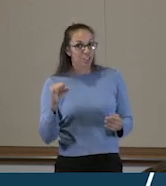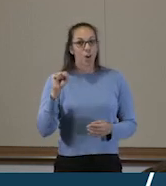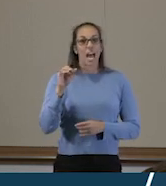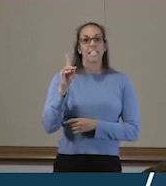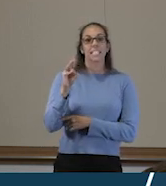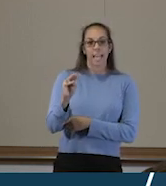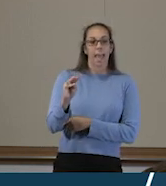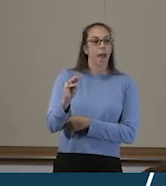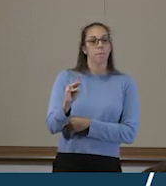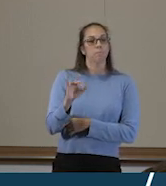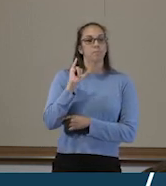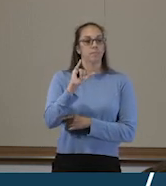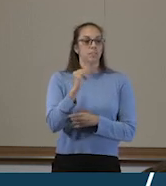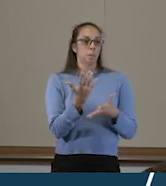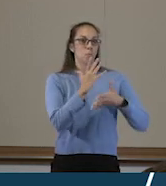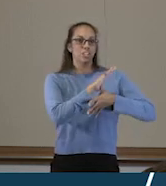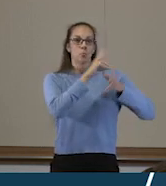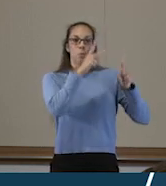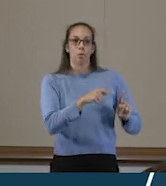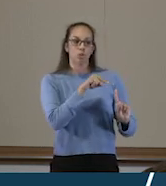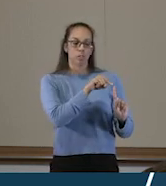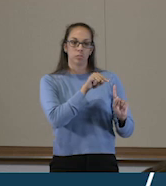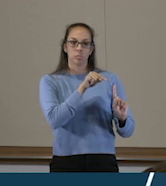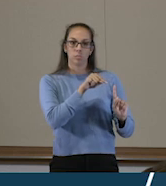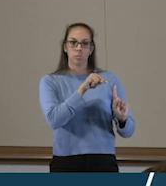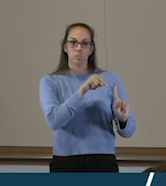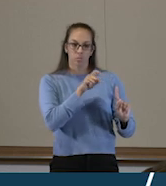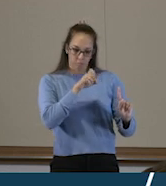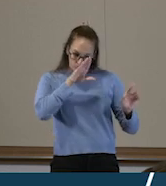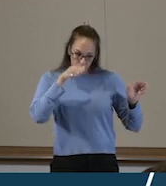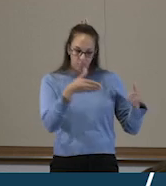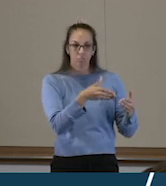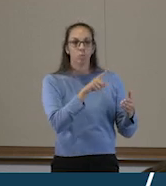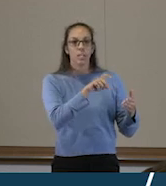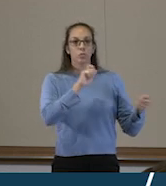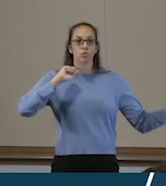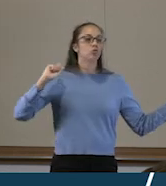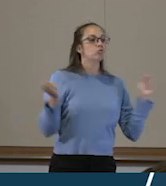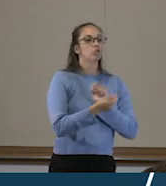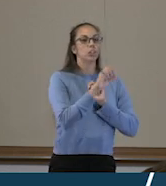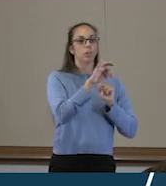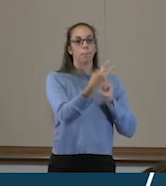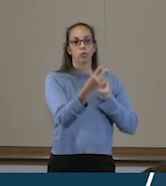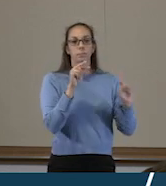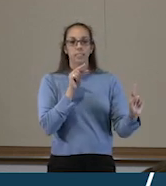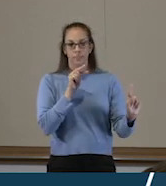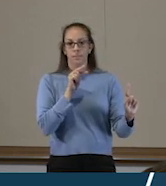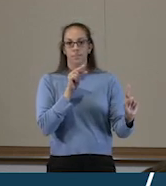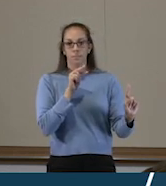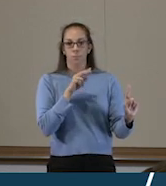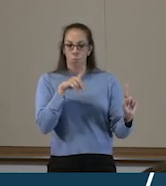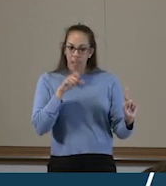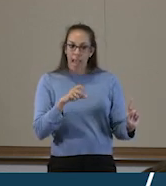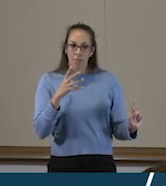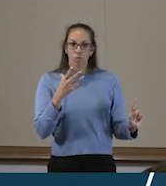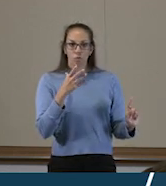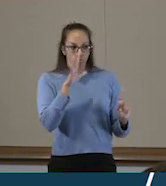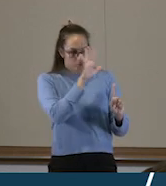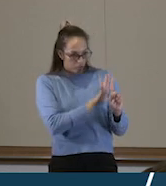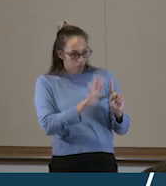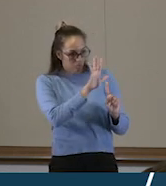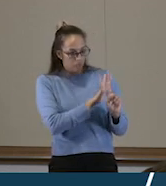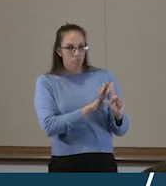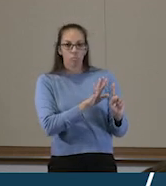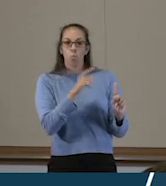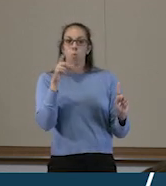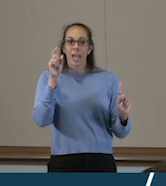based on the principle that we flip the script of society and presume that individuals with disabilities are